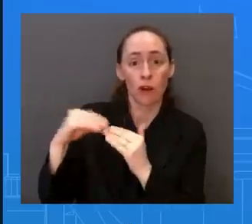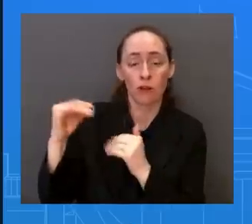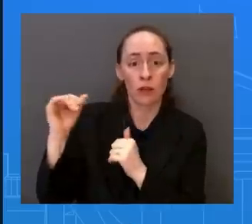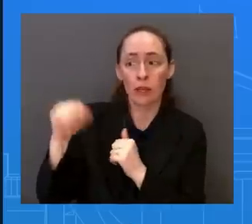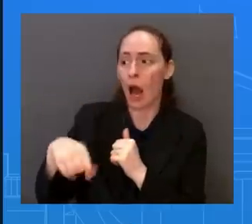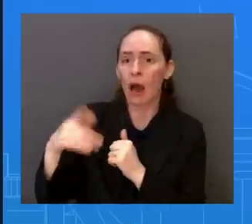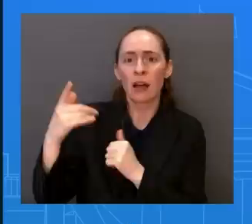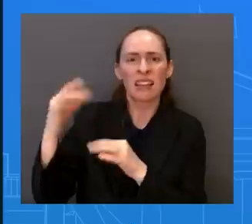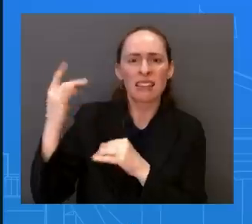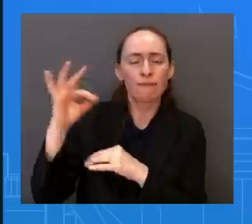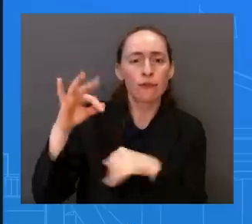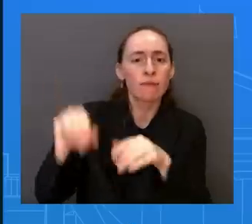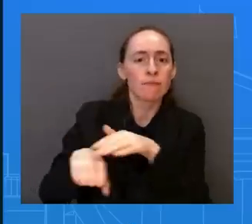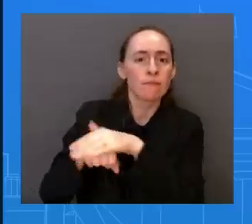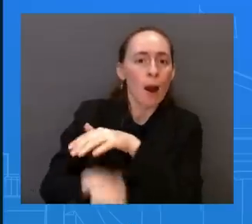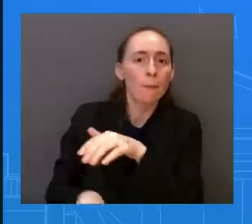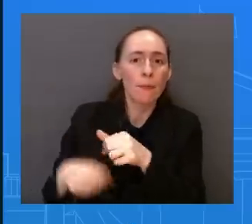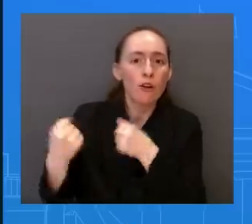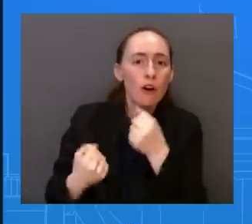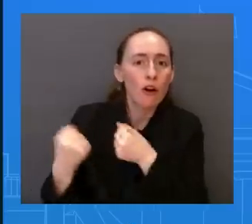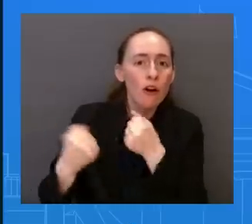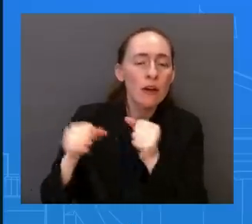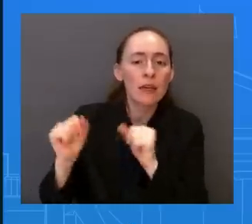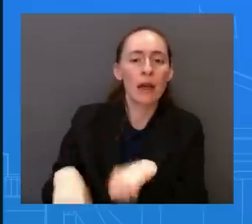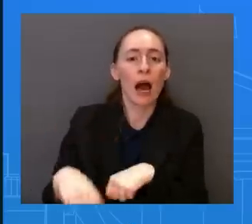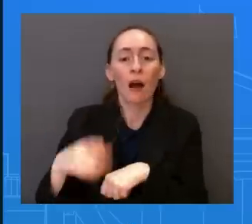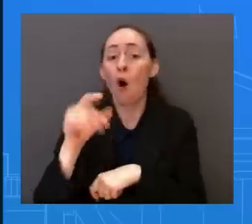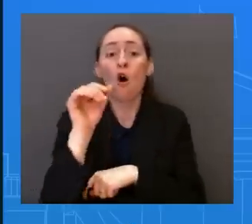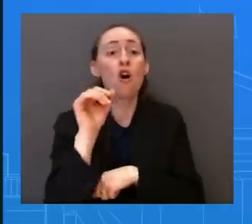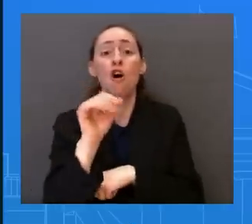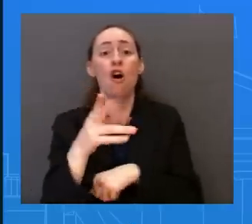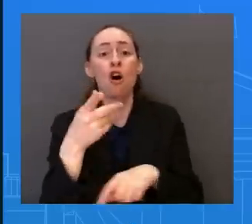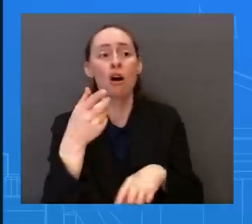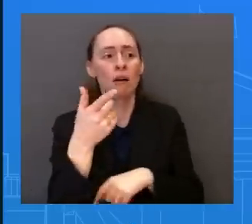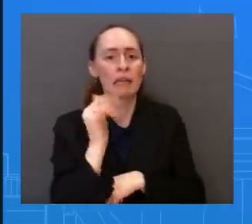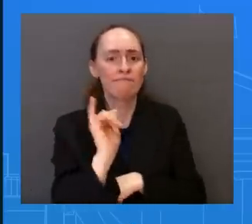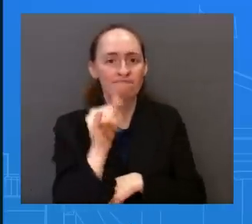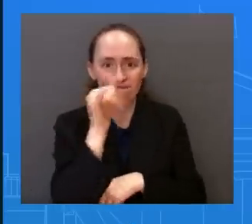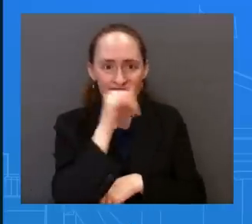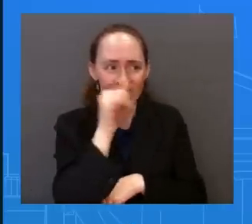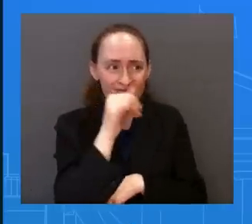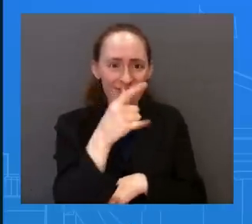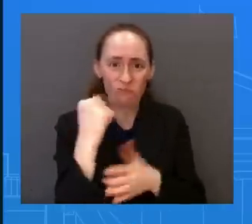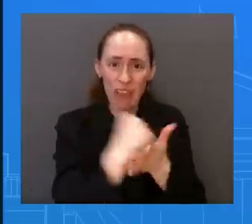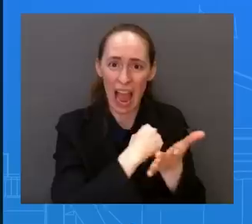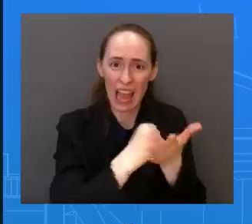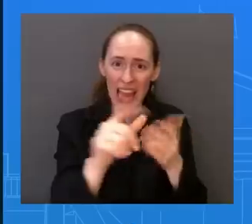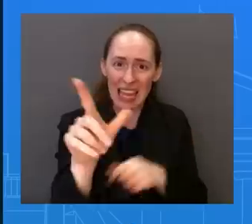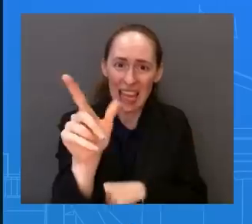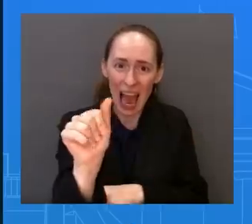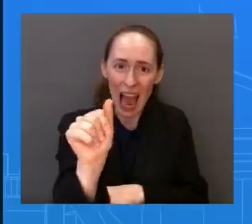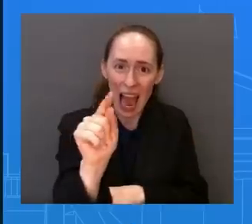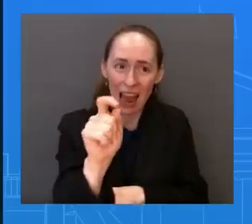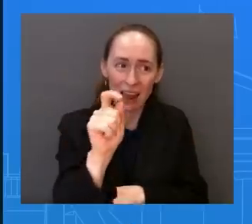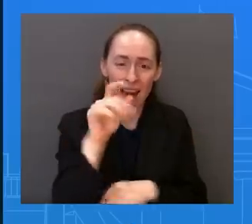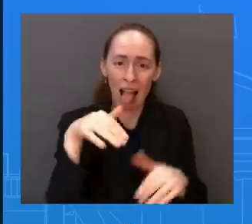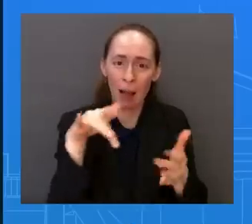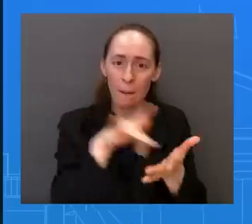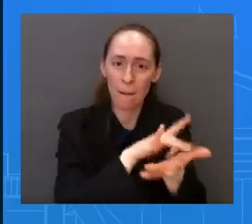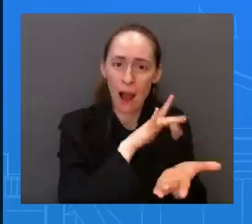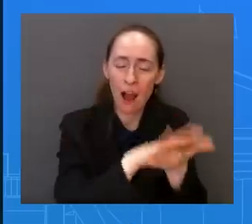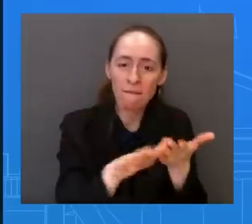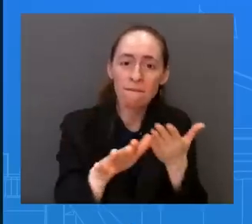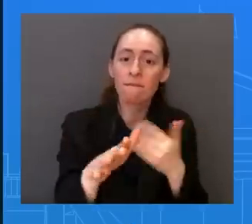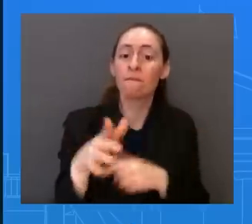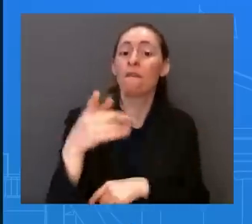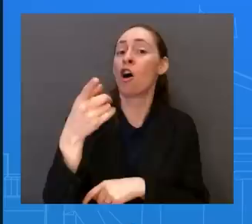I facing foreclosure? If you look at all of those measures, they, on average, American households are